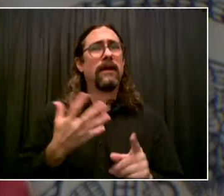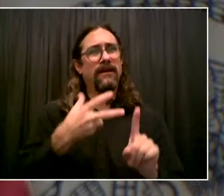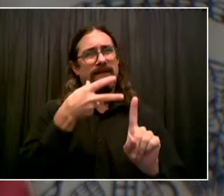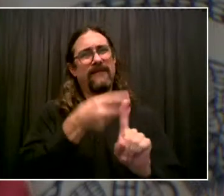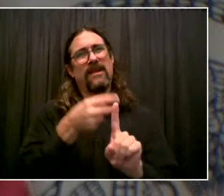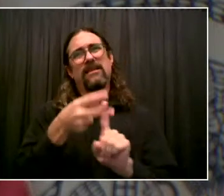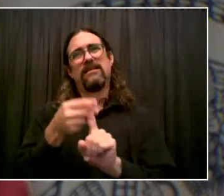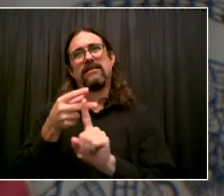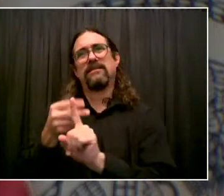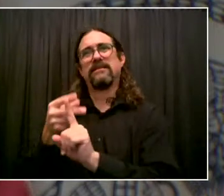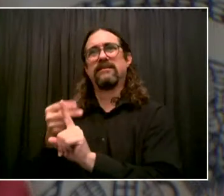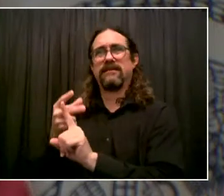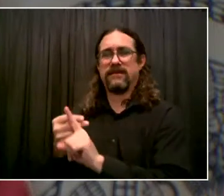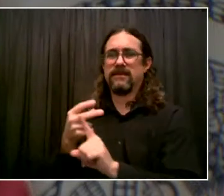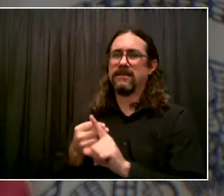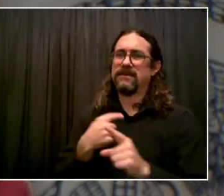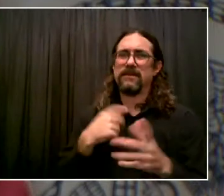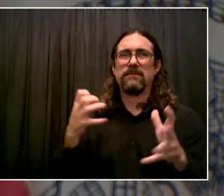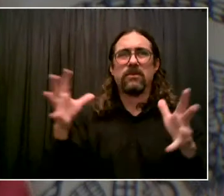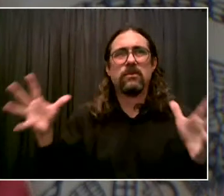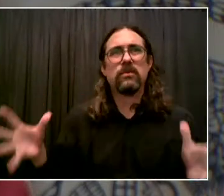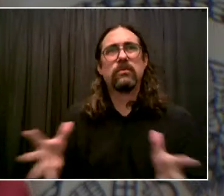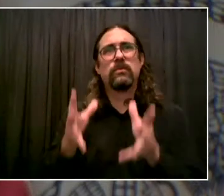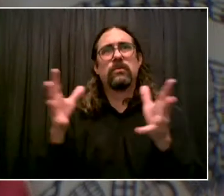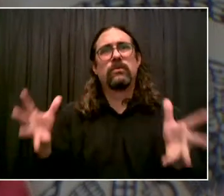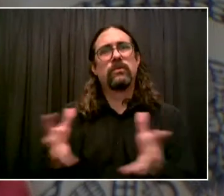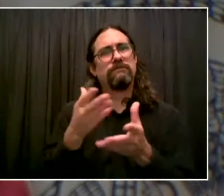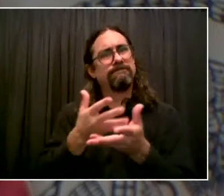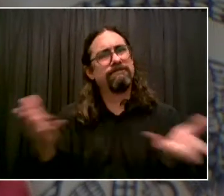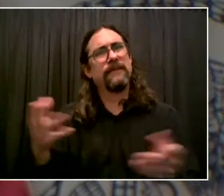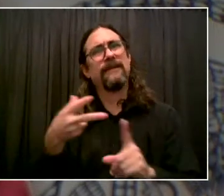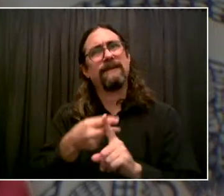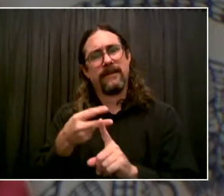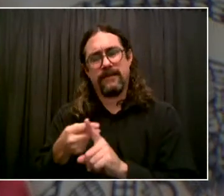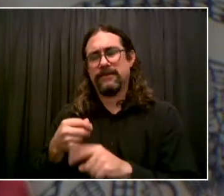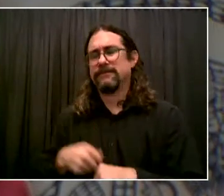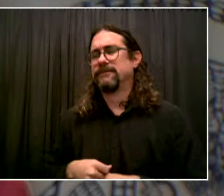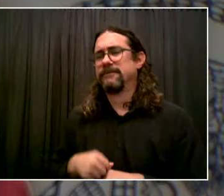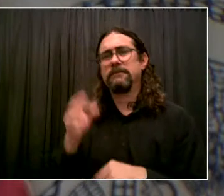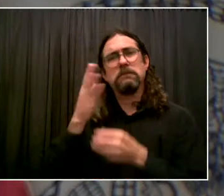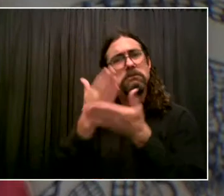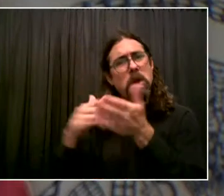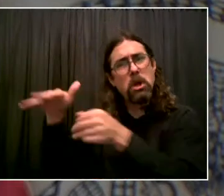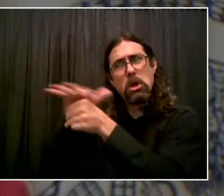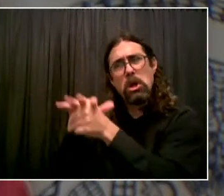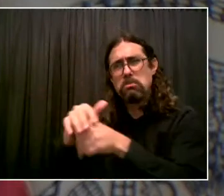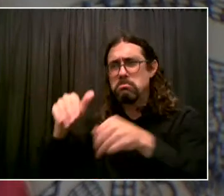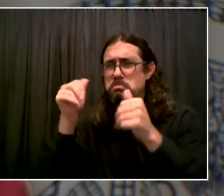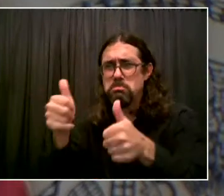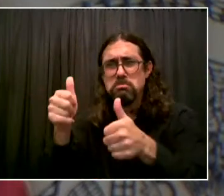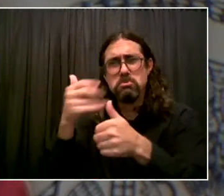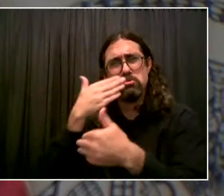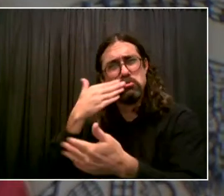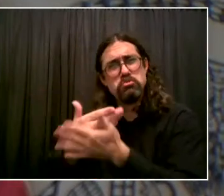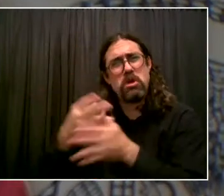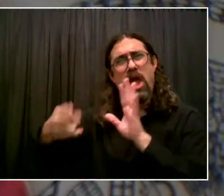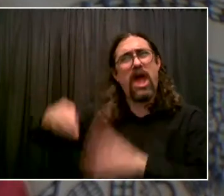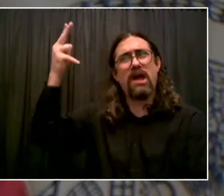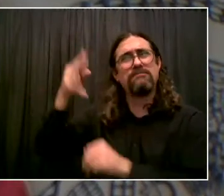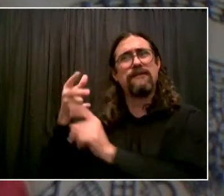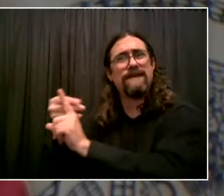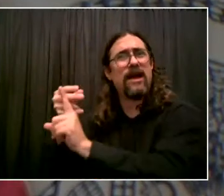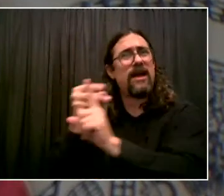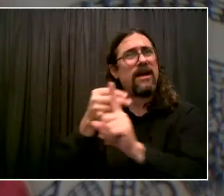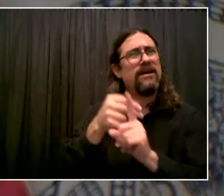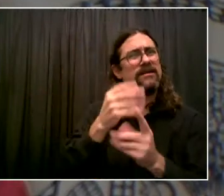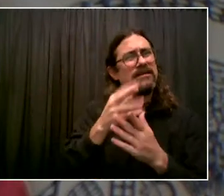Rockaways, and that was an area we were struggling in. The epicenter, of course, of the pandemic was certainly a challenge